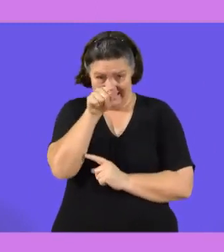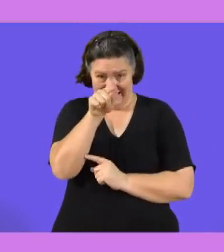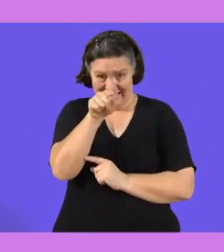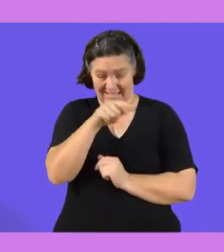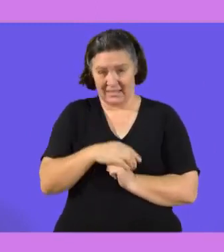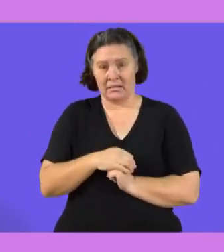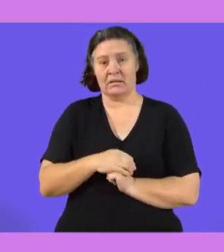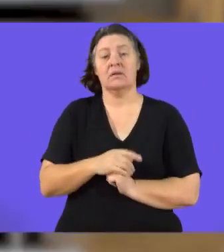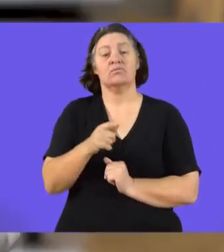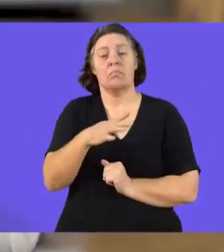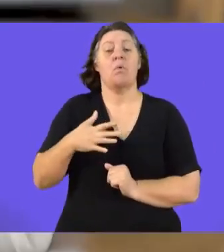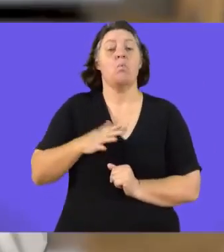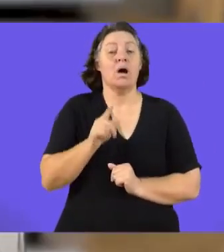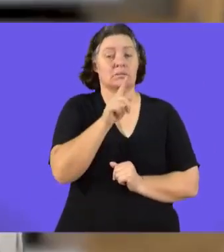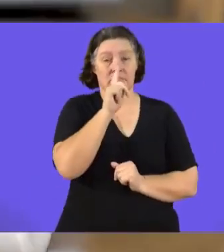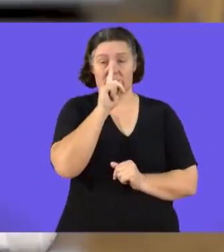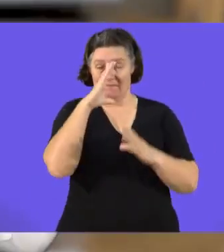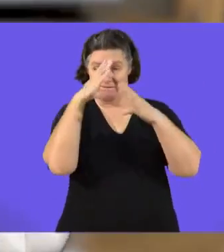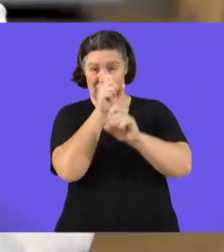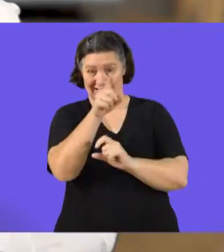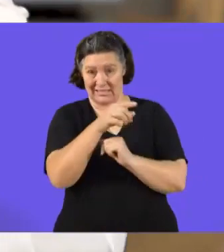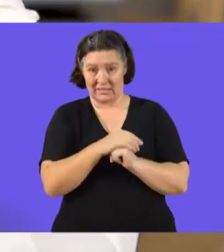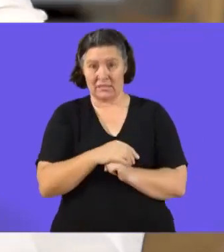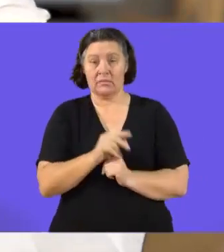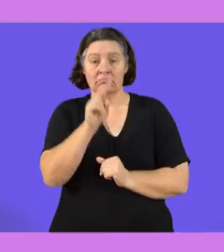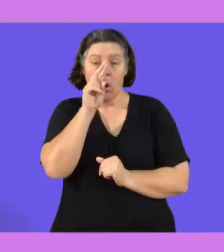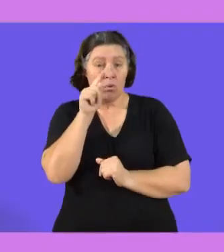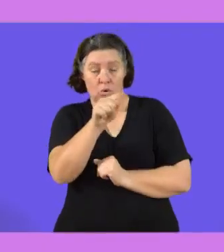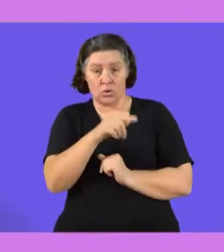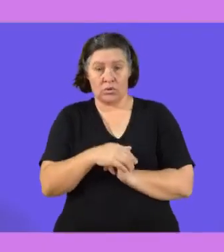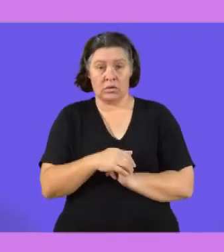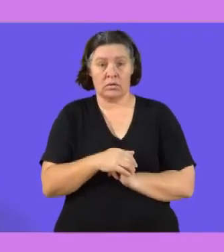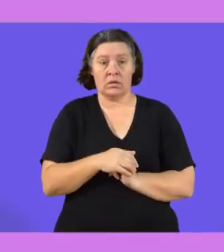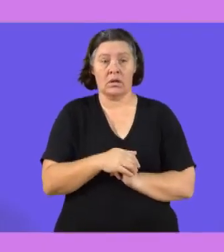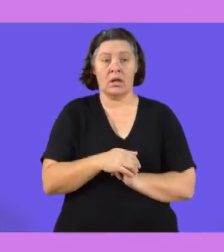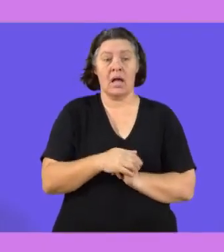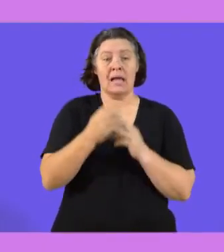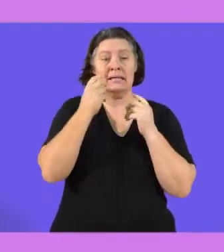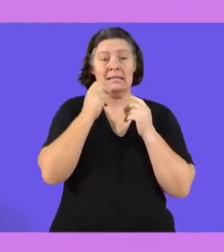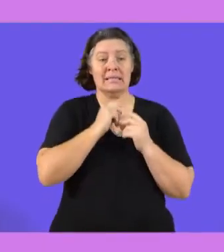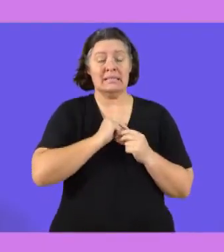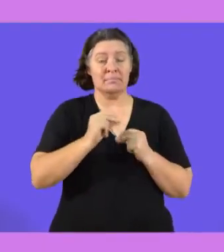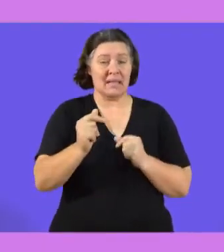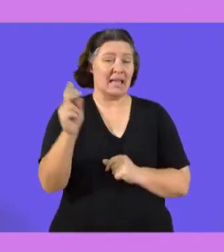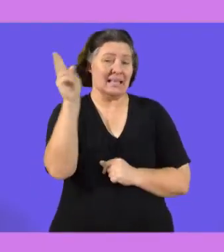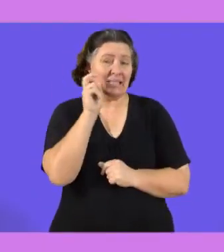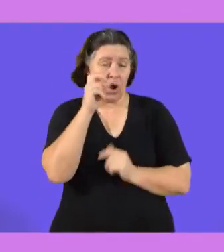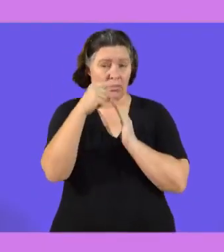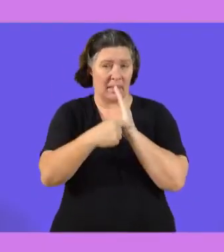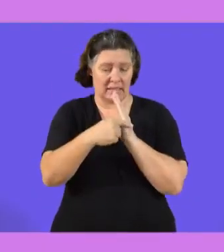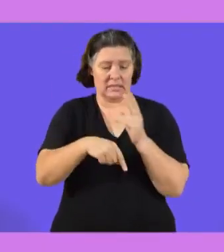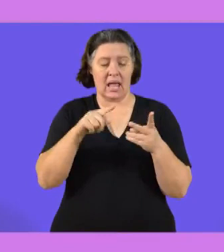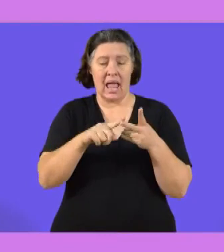Okay. Now I want you to pay close attention. Looking at this, the Speed and Sound magazine as well as the